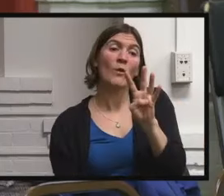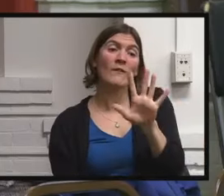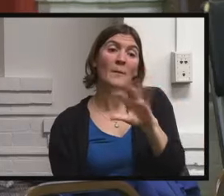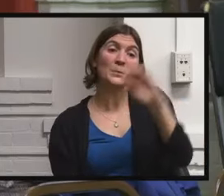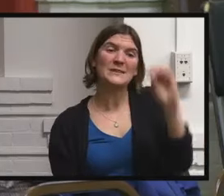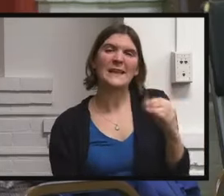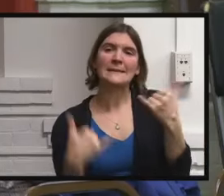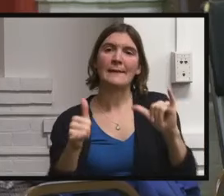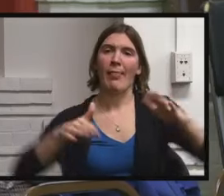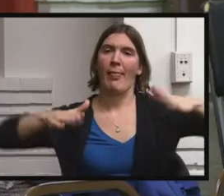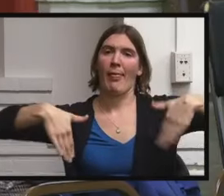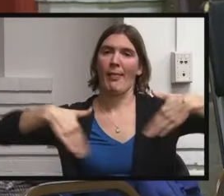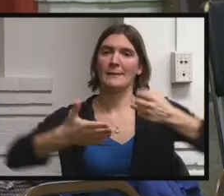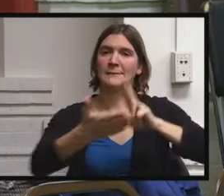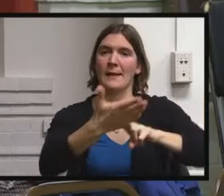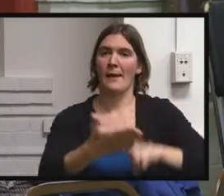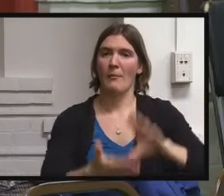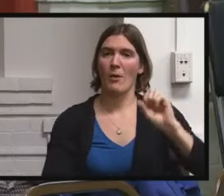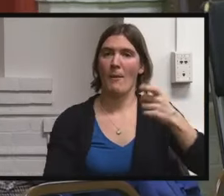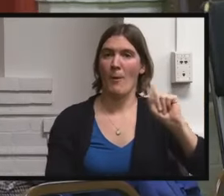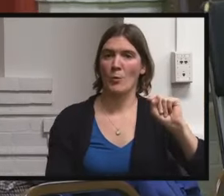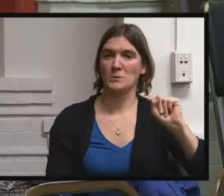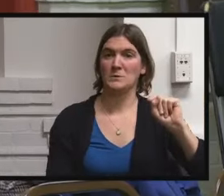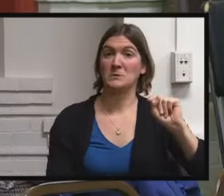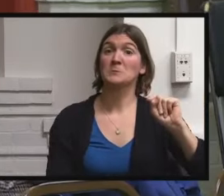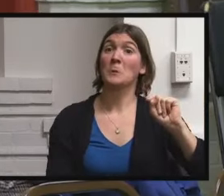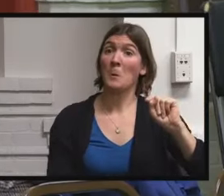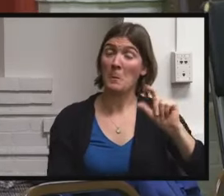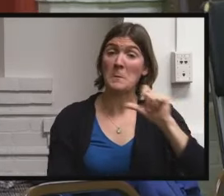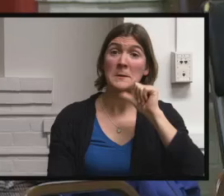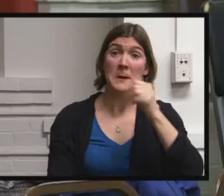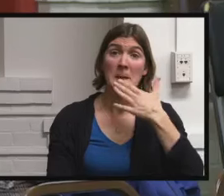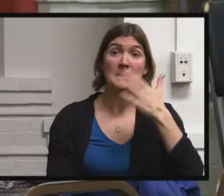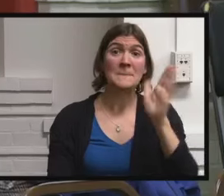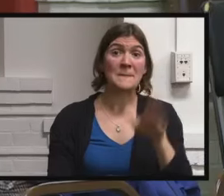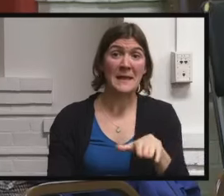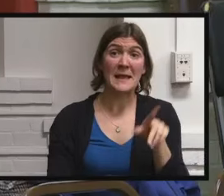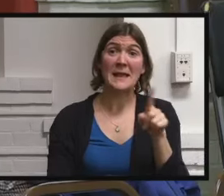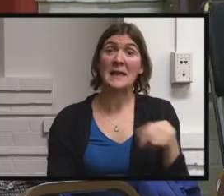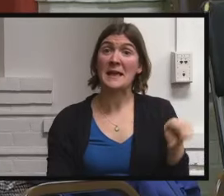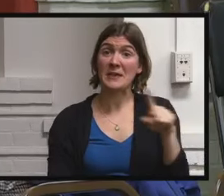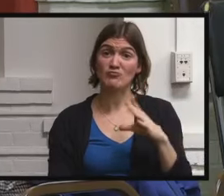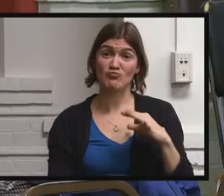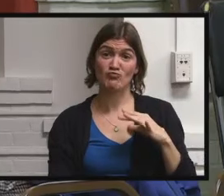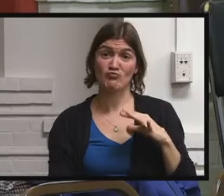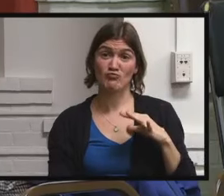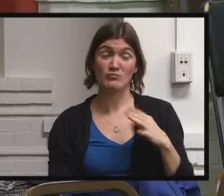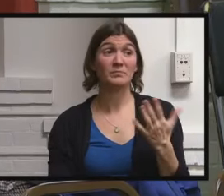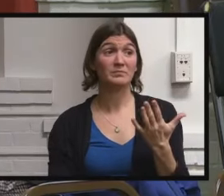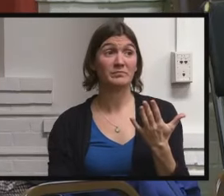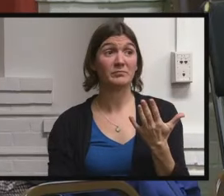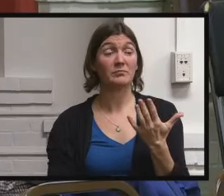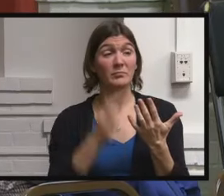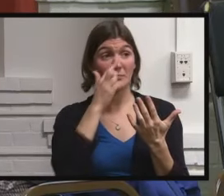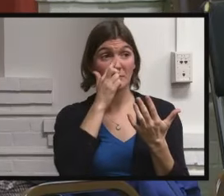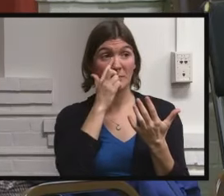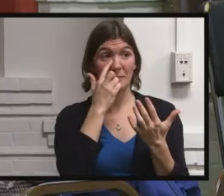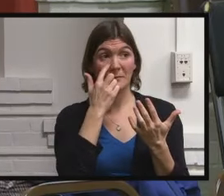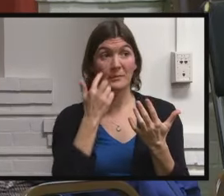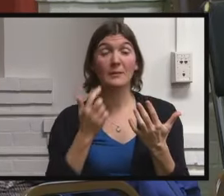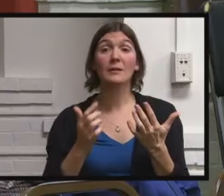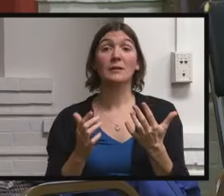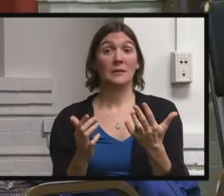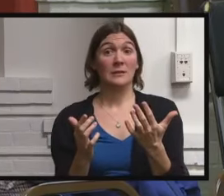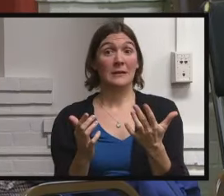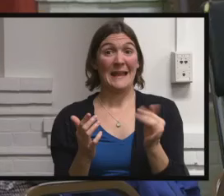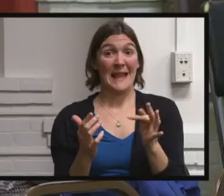45% of the eligible residents households are participating. So